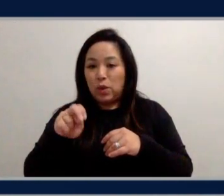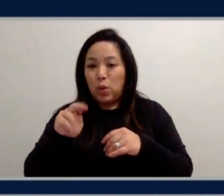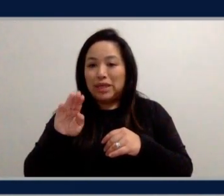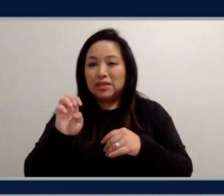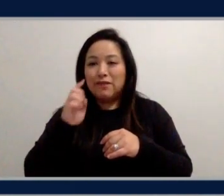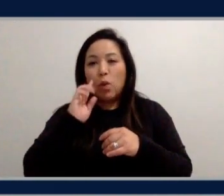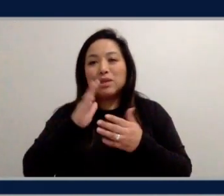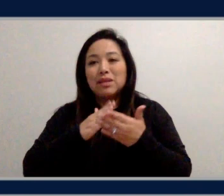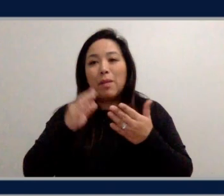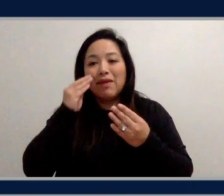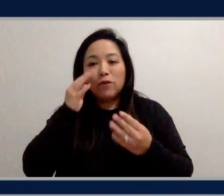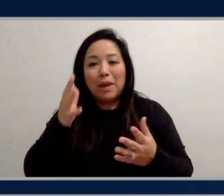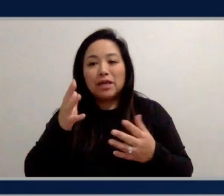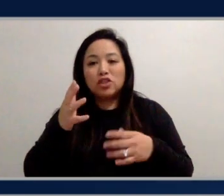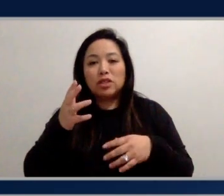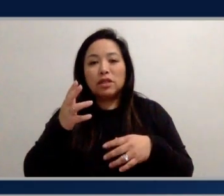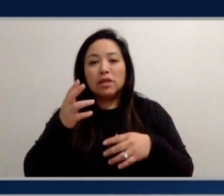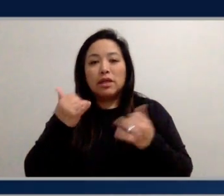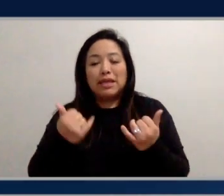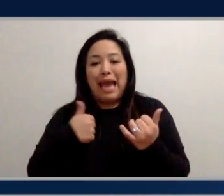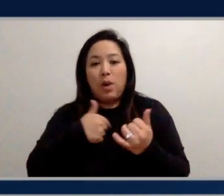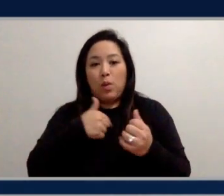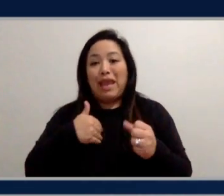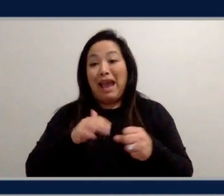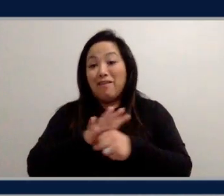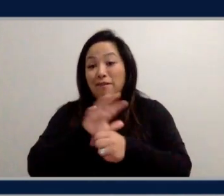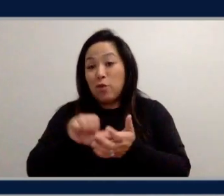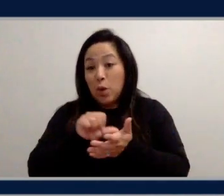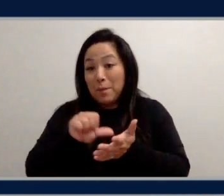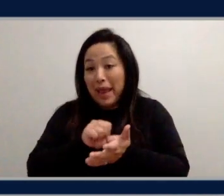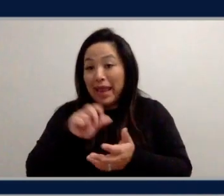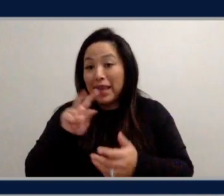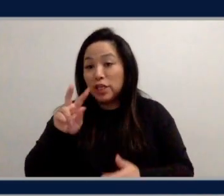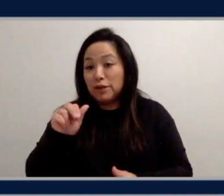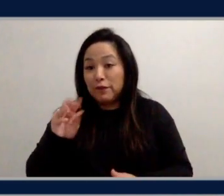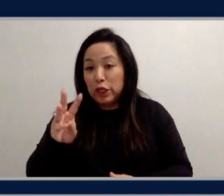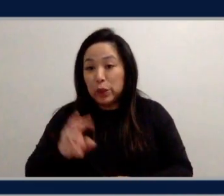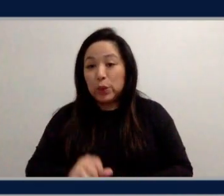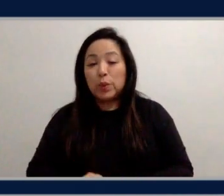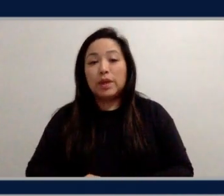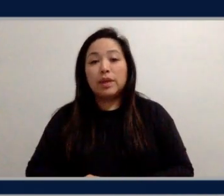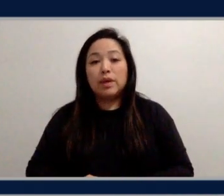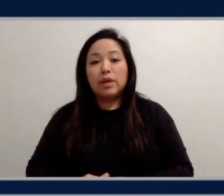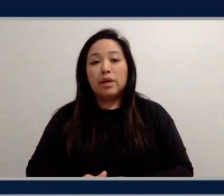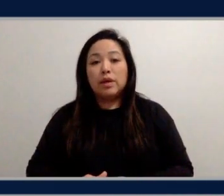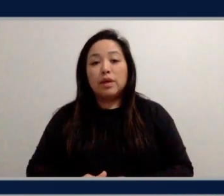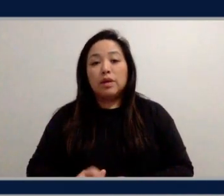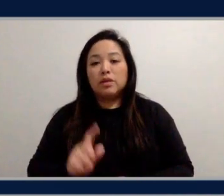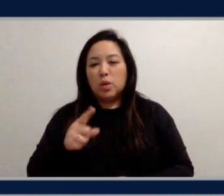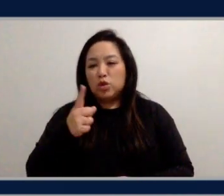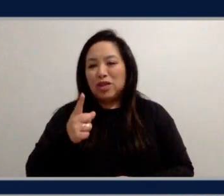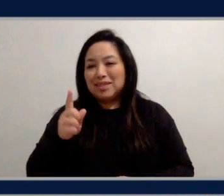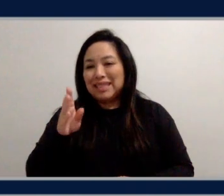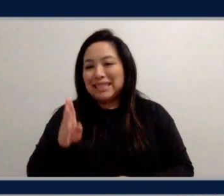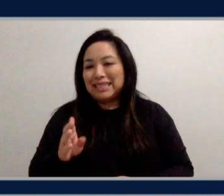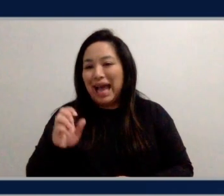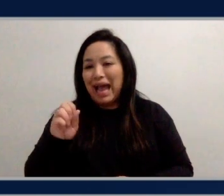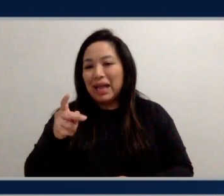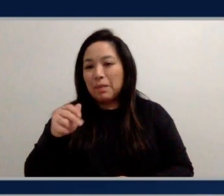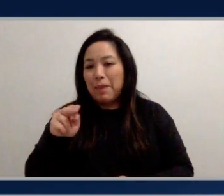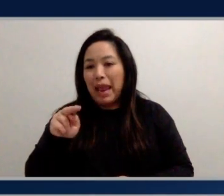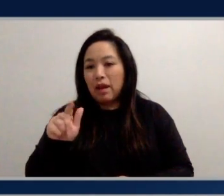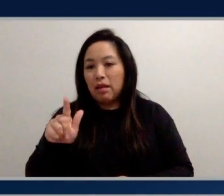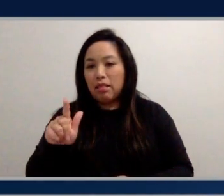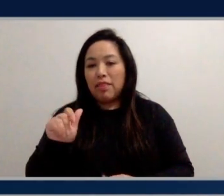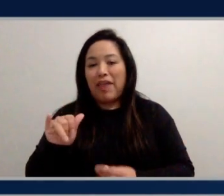notice is that we now have a full page view for GuardDuty. Until today, it was only just a side panel, and this new page helps